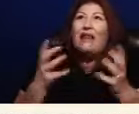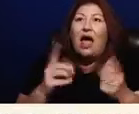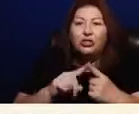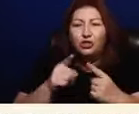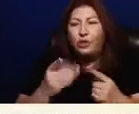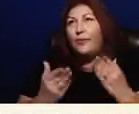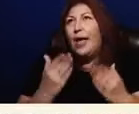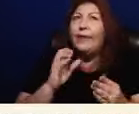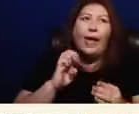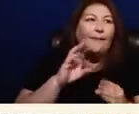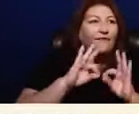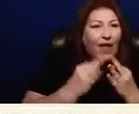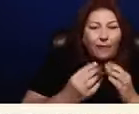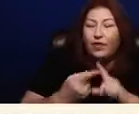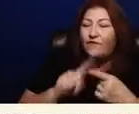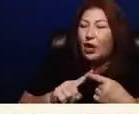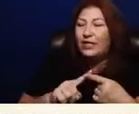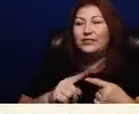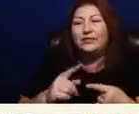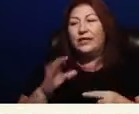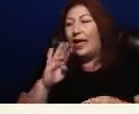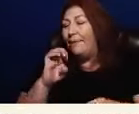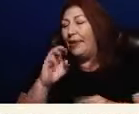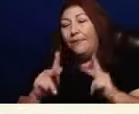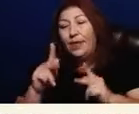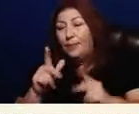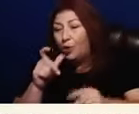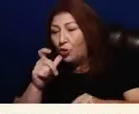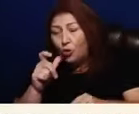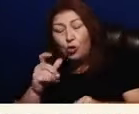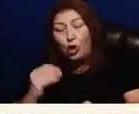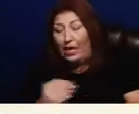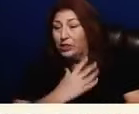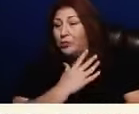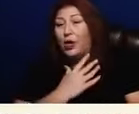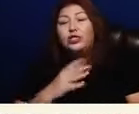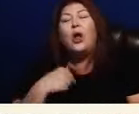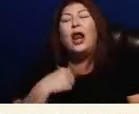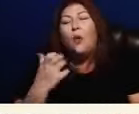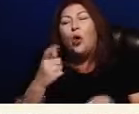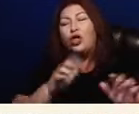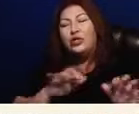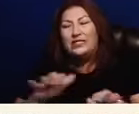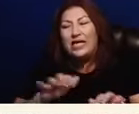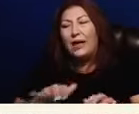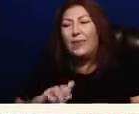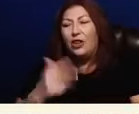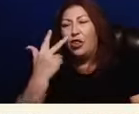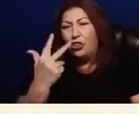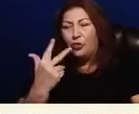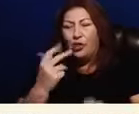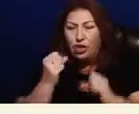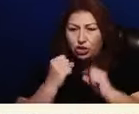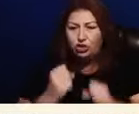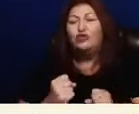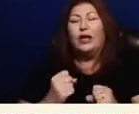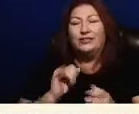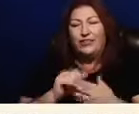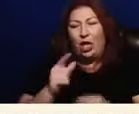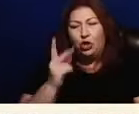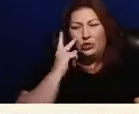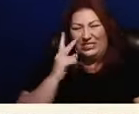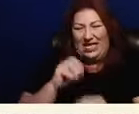it could be friends, it could be people that are inspirational. And I want you to type in the three strengths that you see in